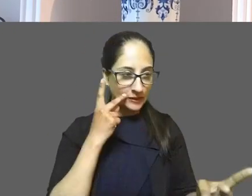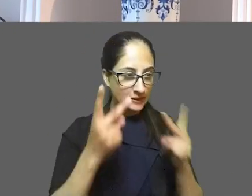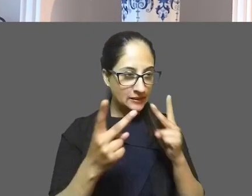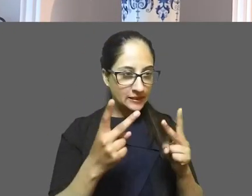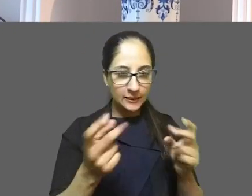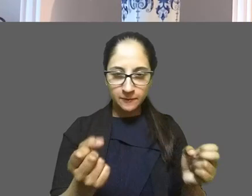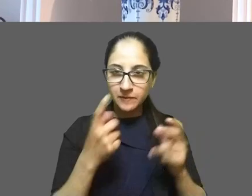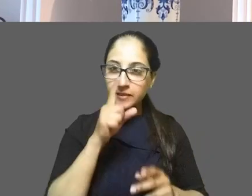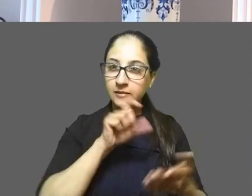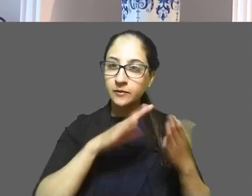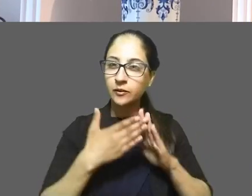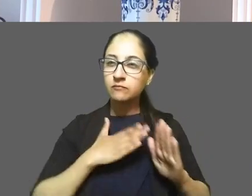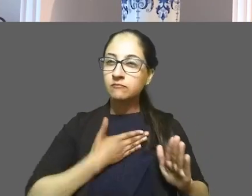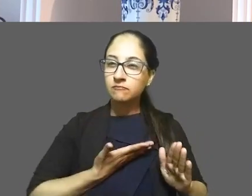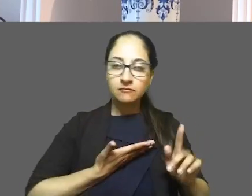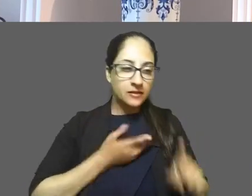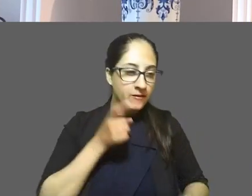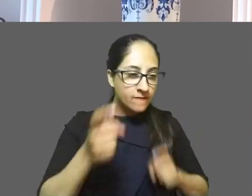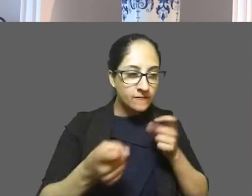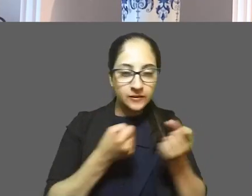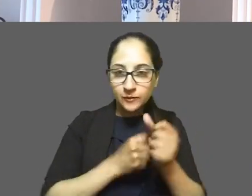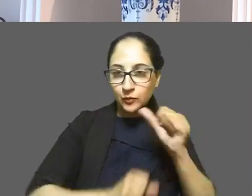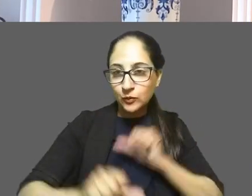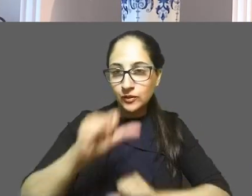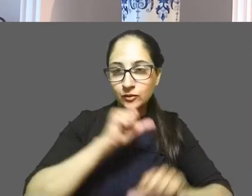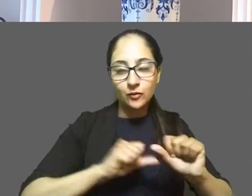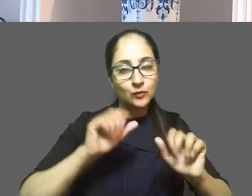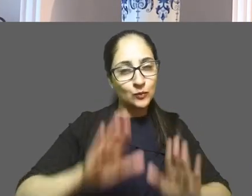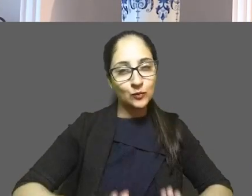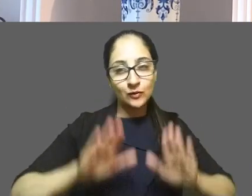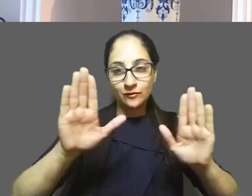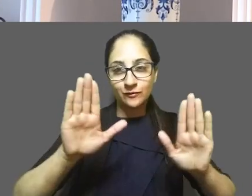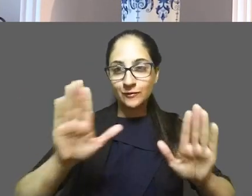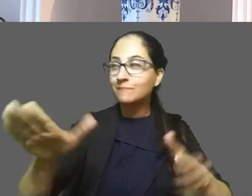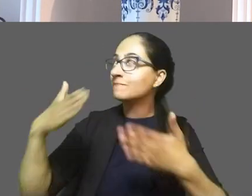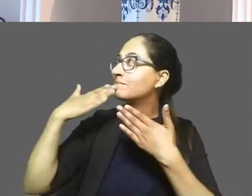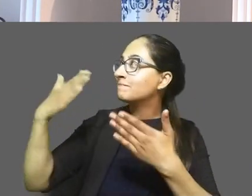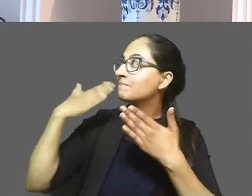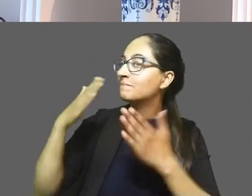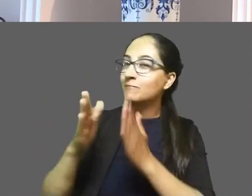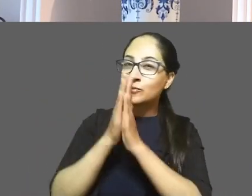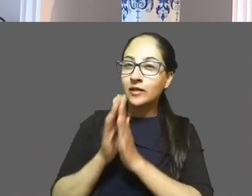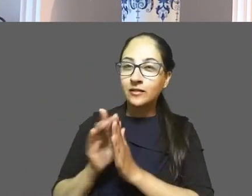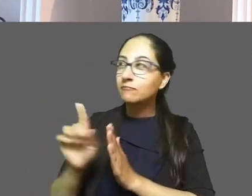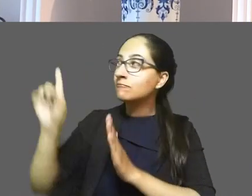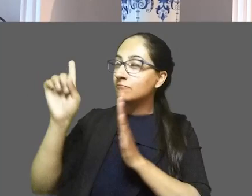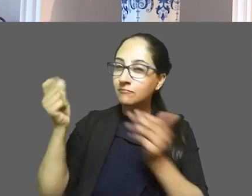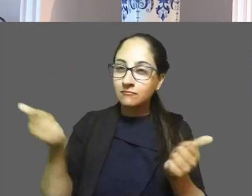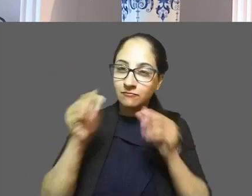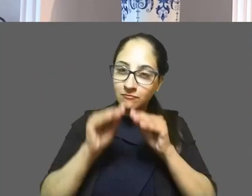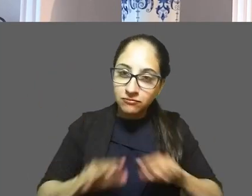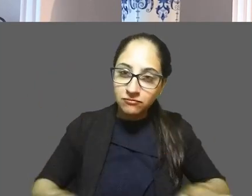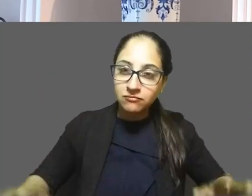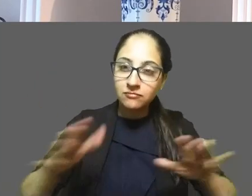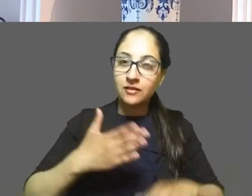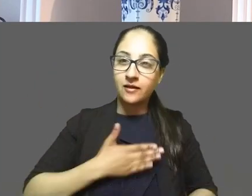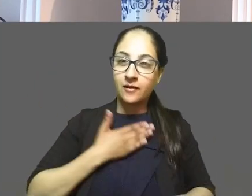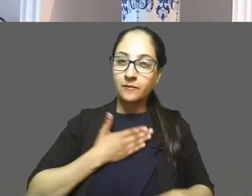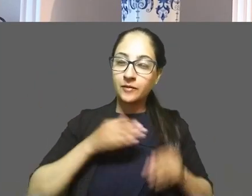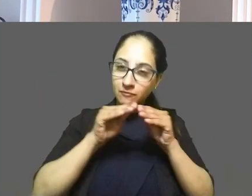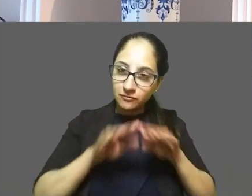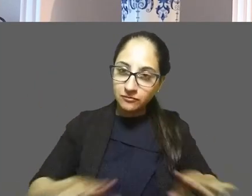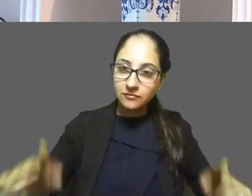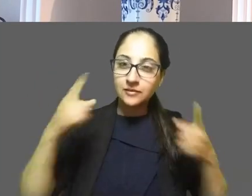has been extraordinary. We offer our shukrana for these blessings and prayers for barakat, happiness,